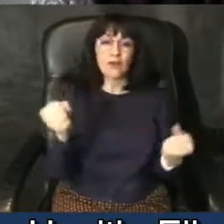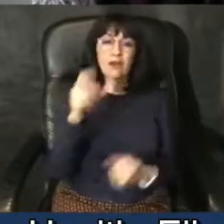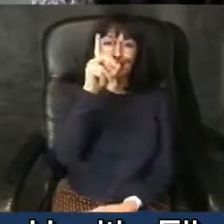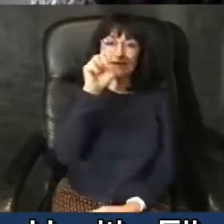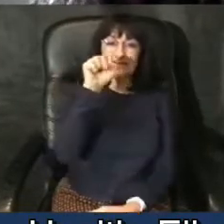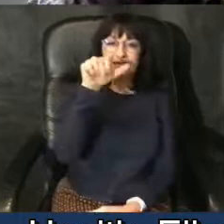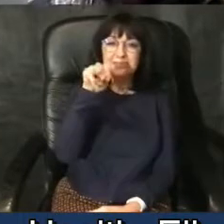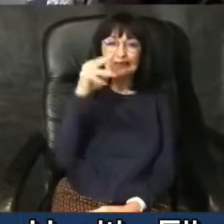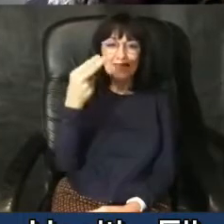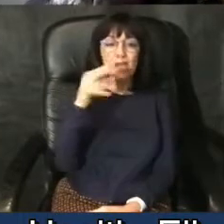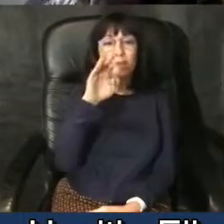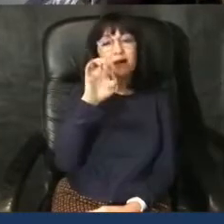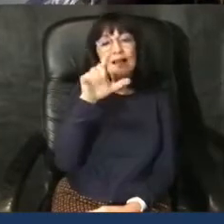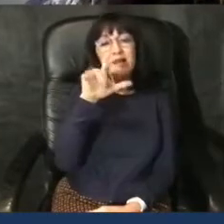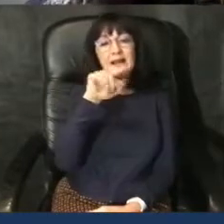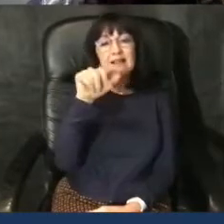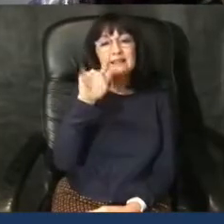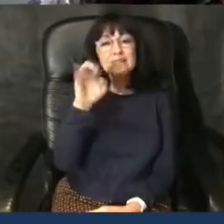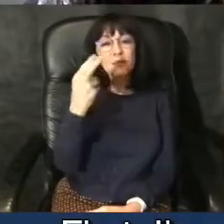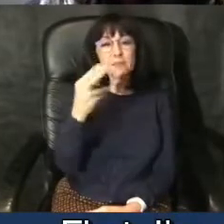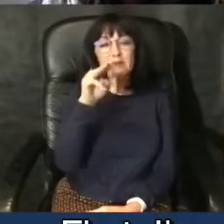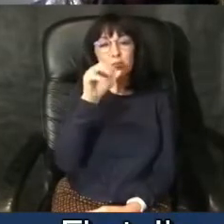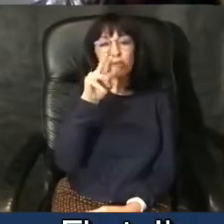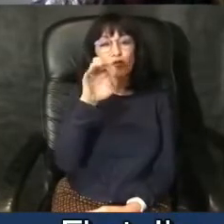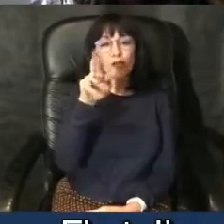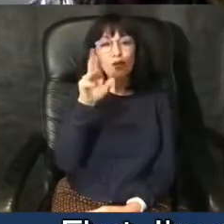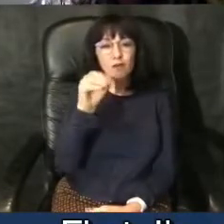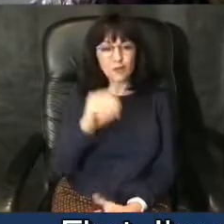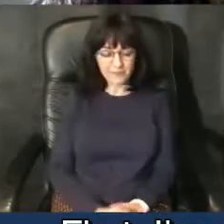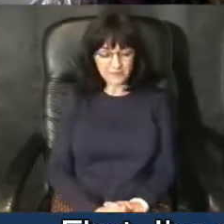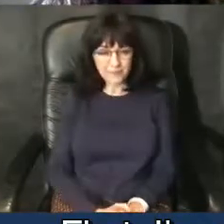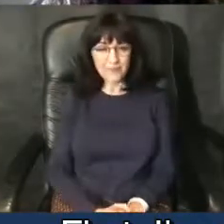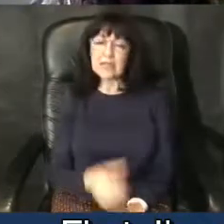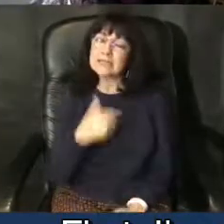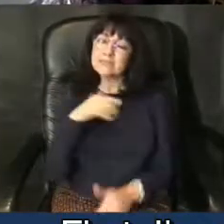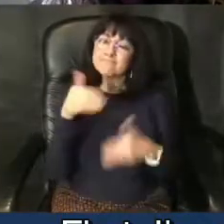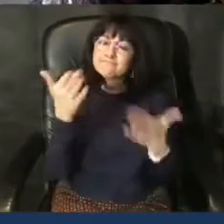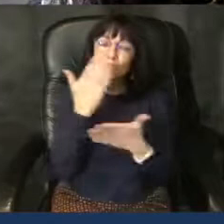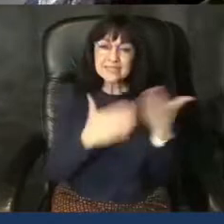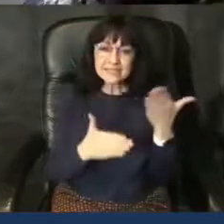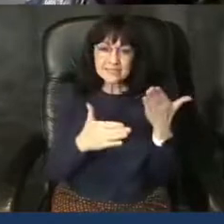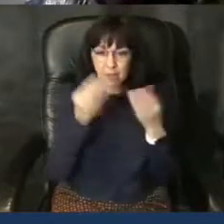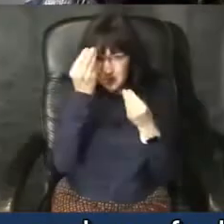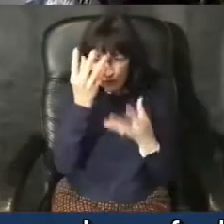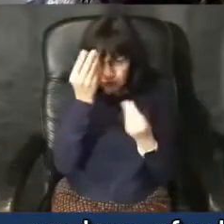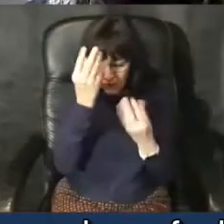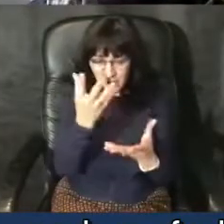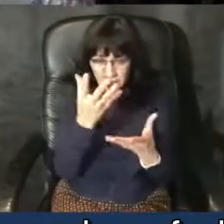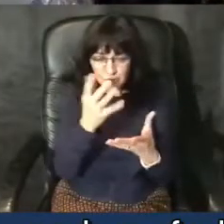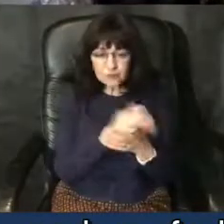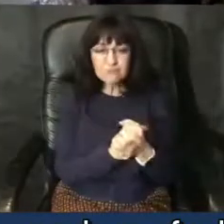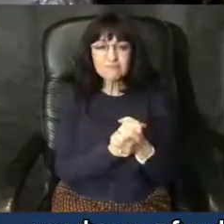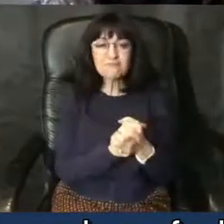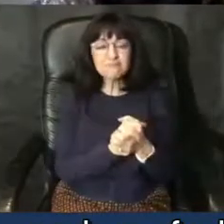so much for joining us. First, I'm going to provide just a little bit of an overall review